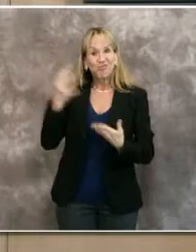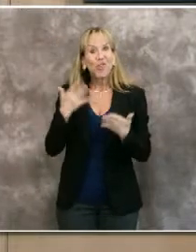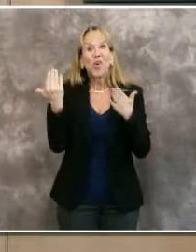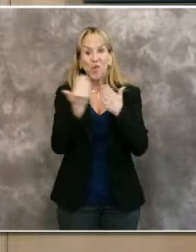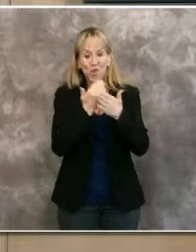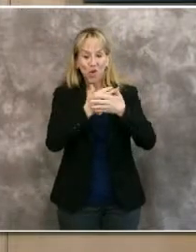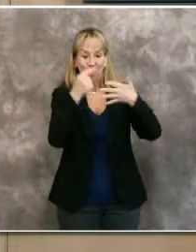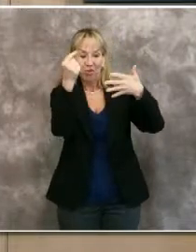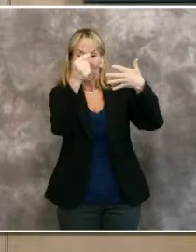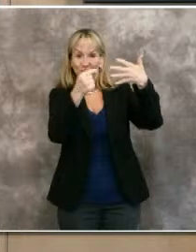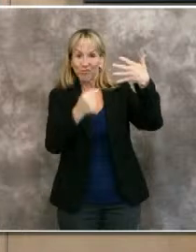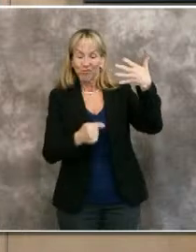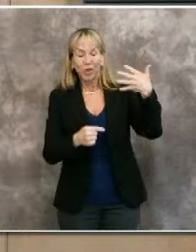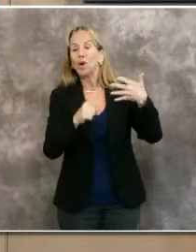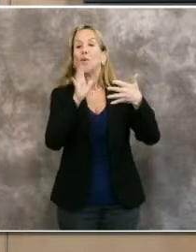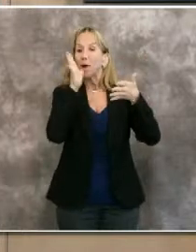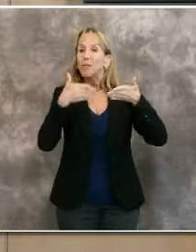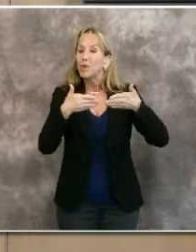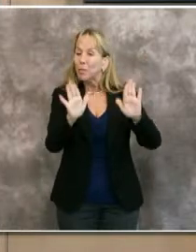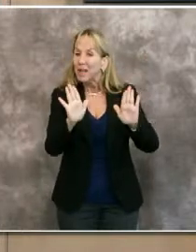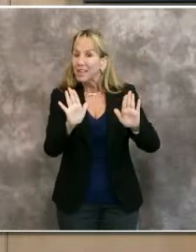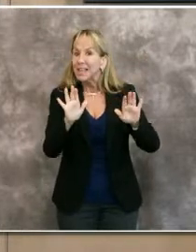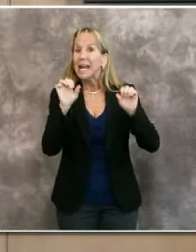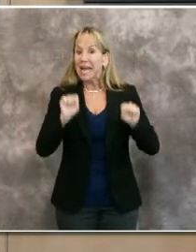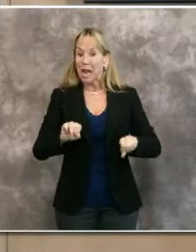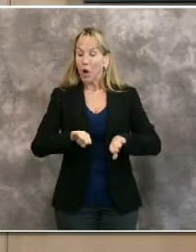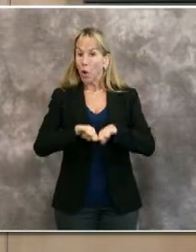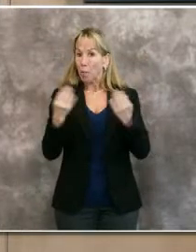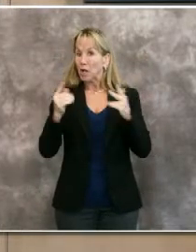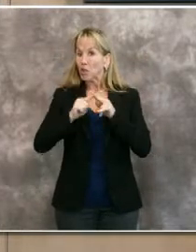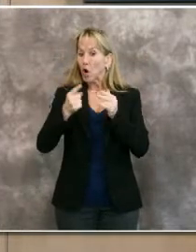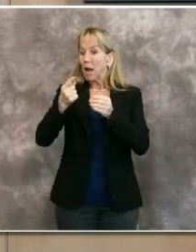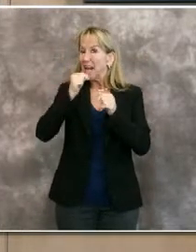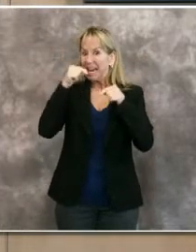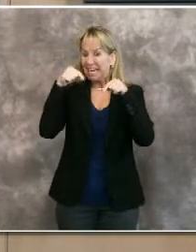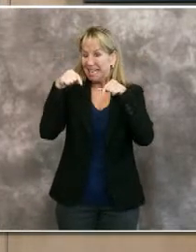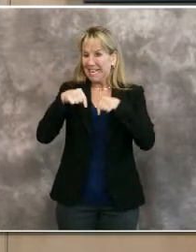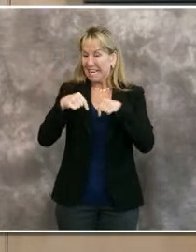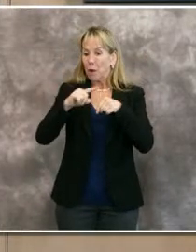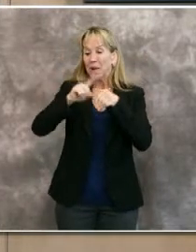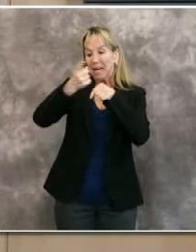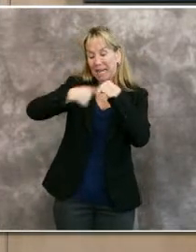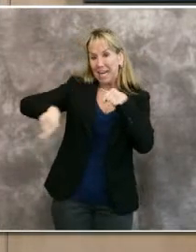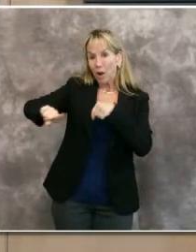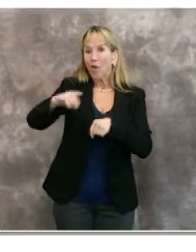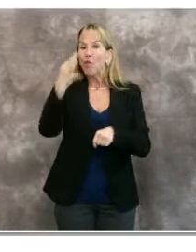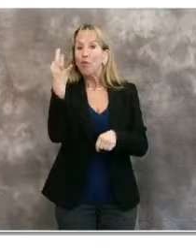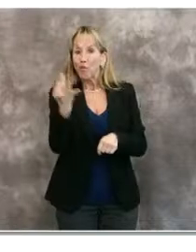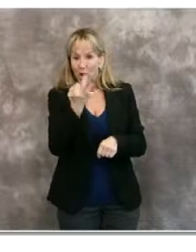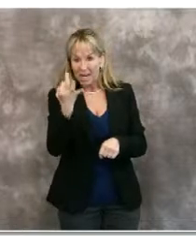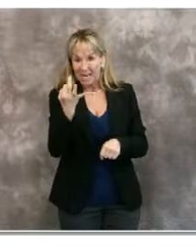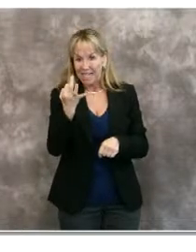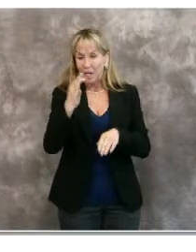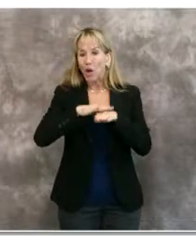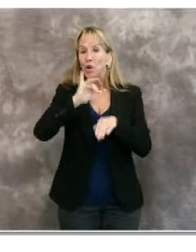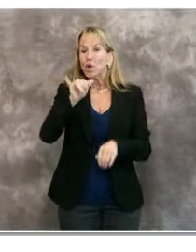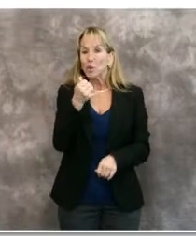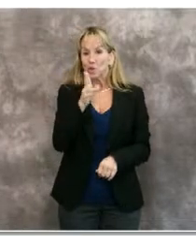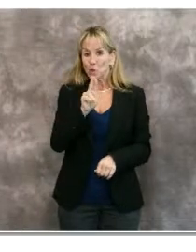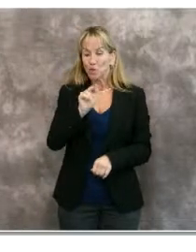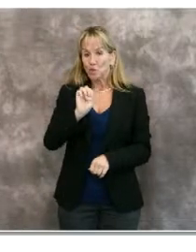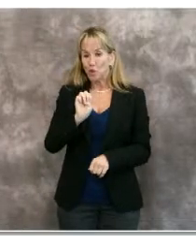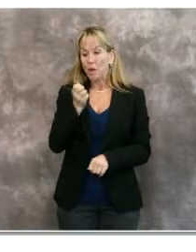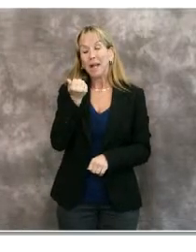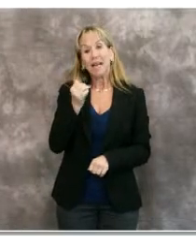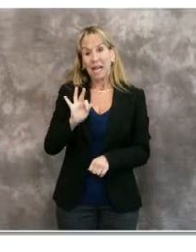business activities that will be allowed to open starting next Friday on Friday, June 9th.